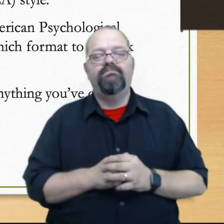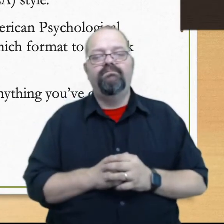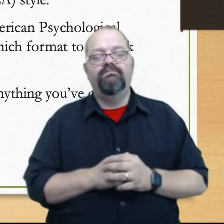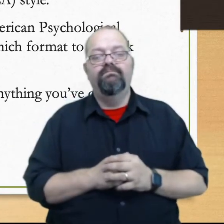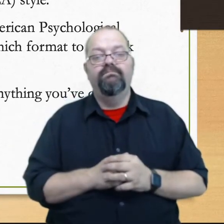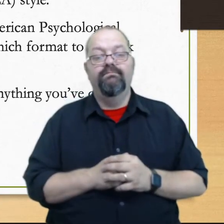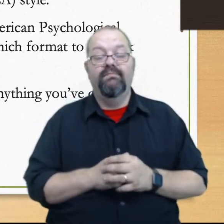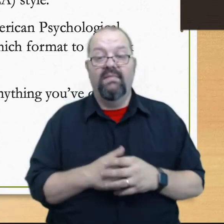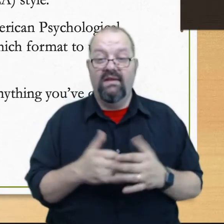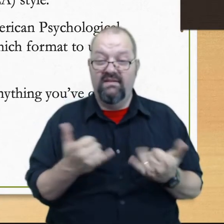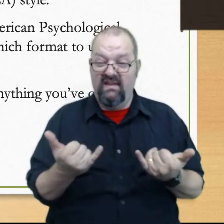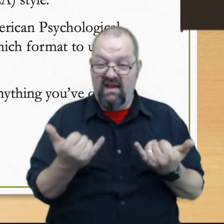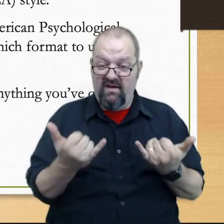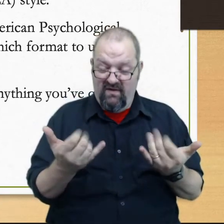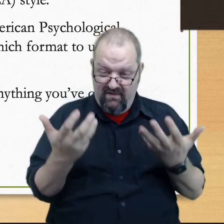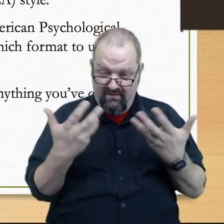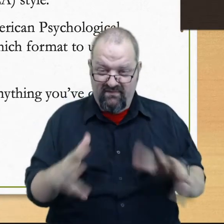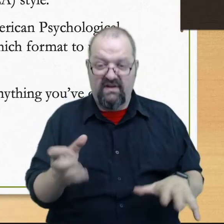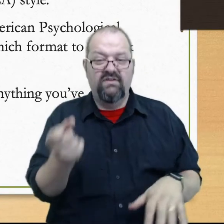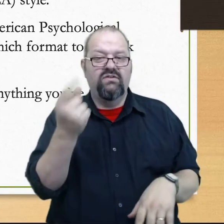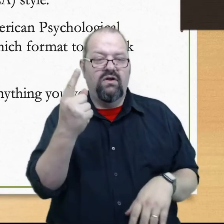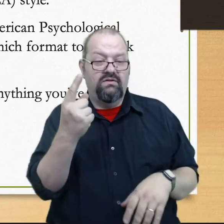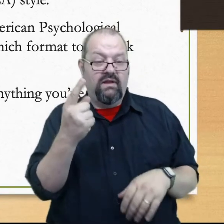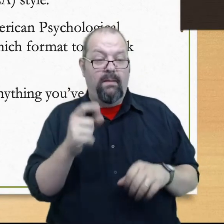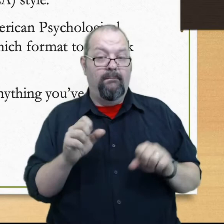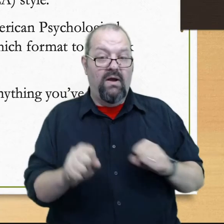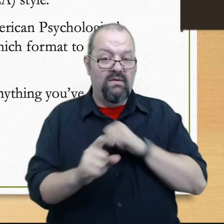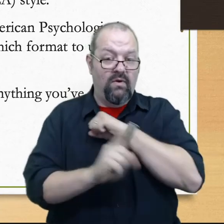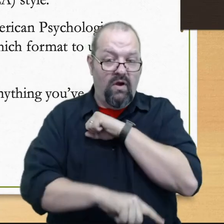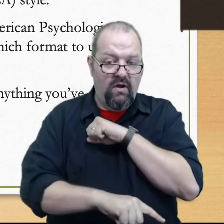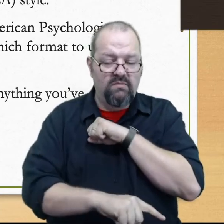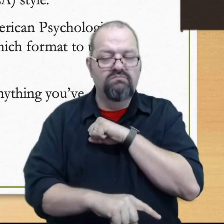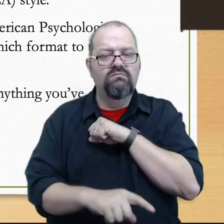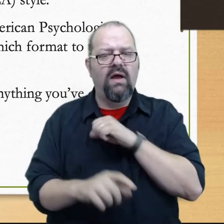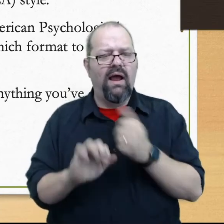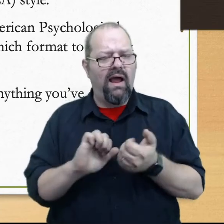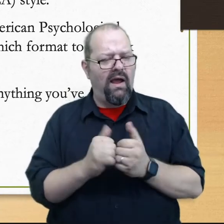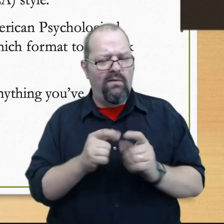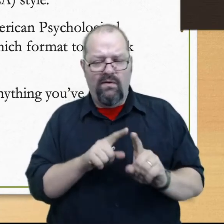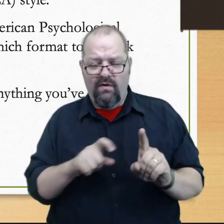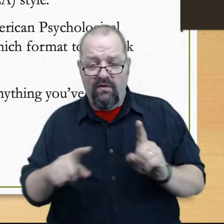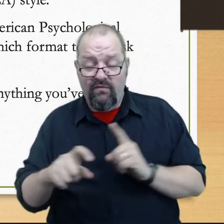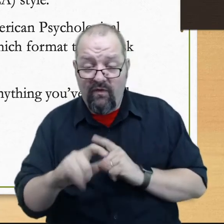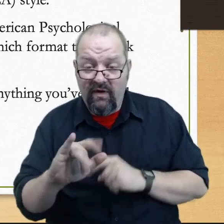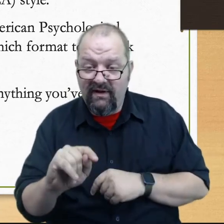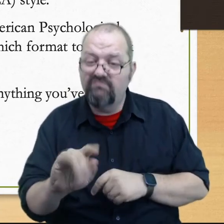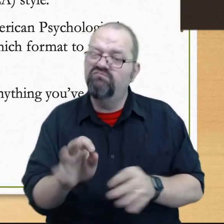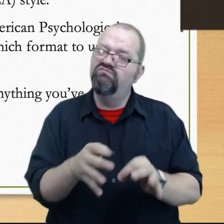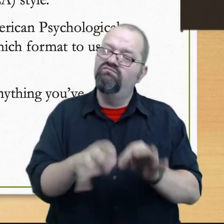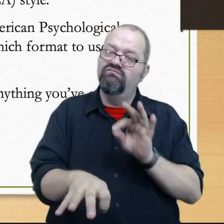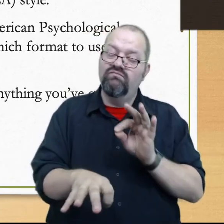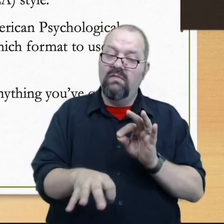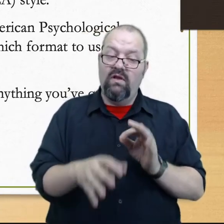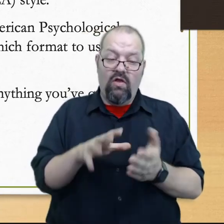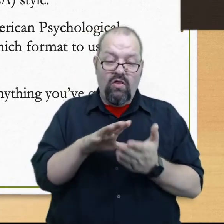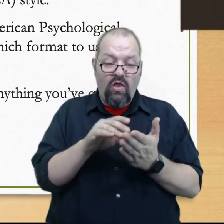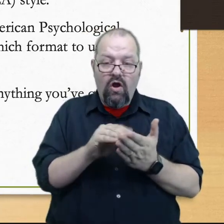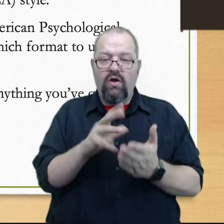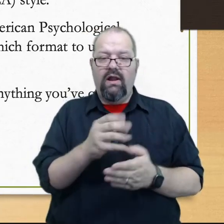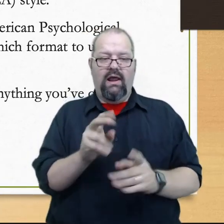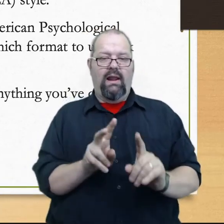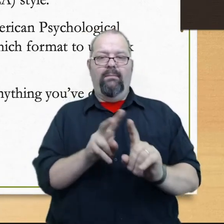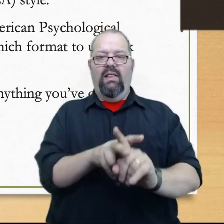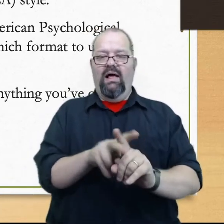So now that you understand the potential consequences for plagiarism, how do you avoid it? It's simple. Learn and apply the citation format required